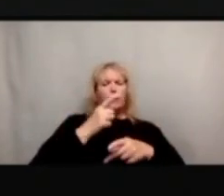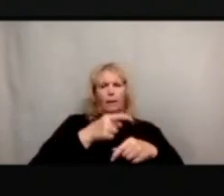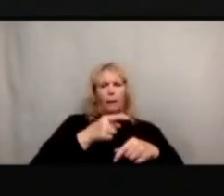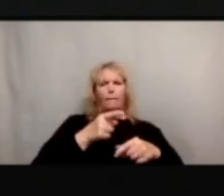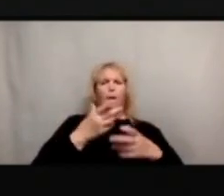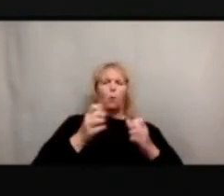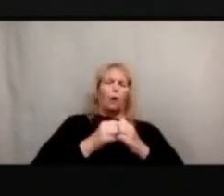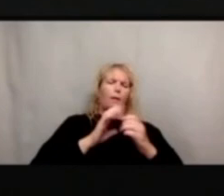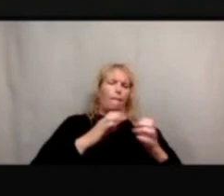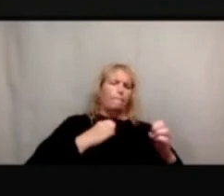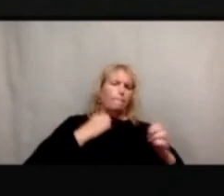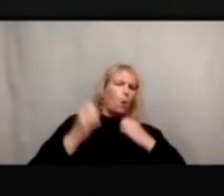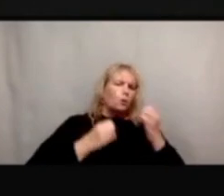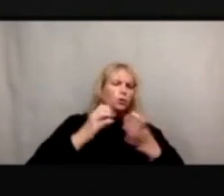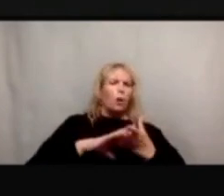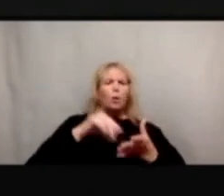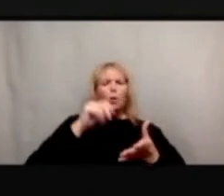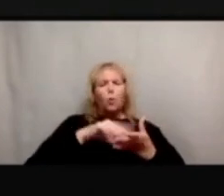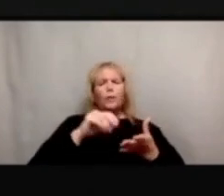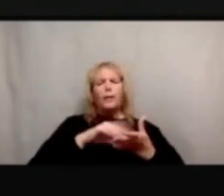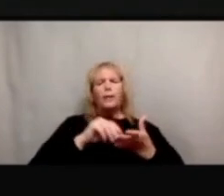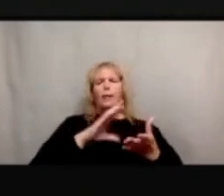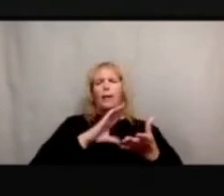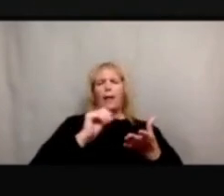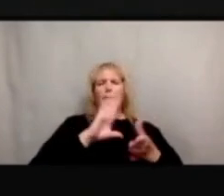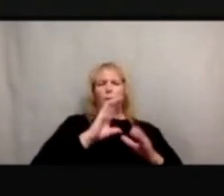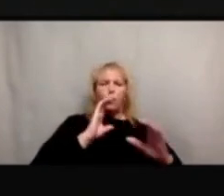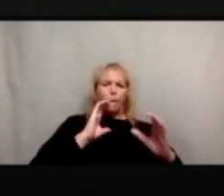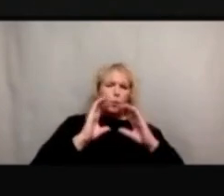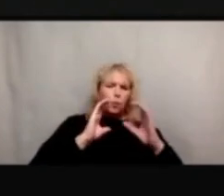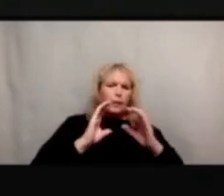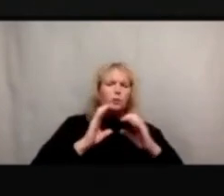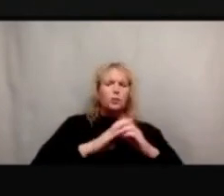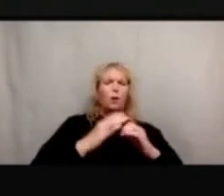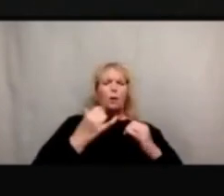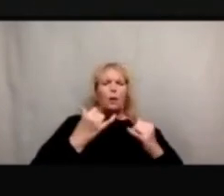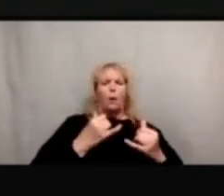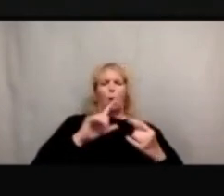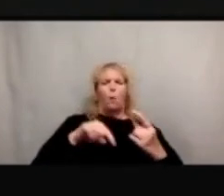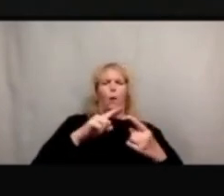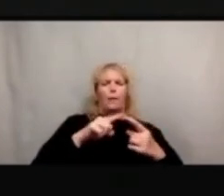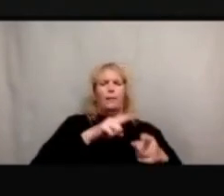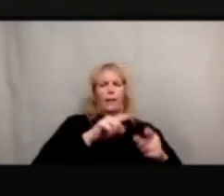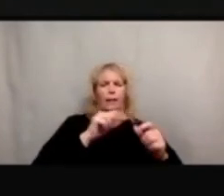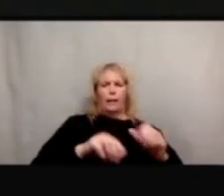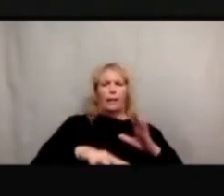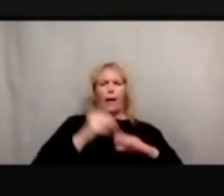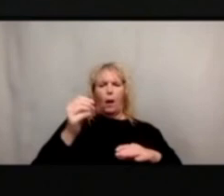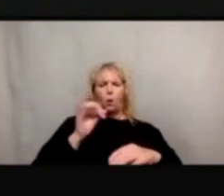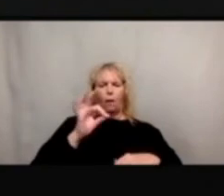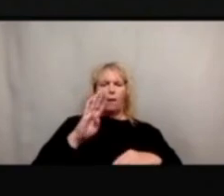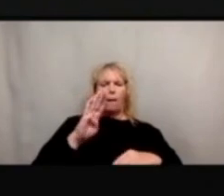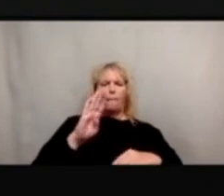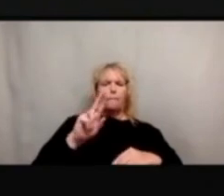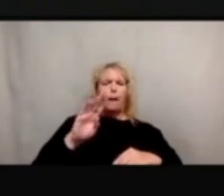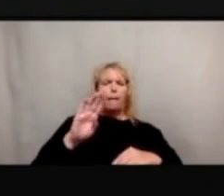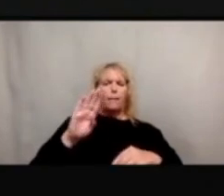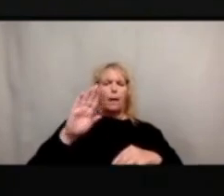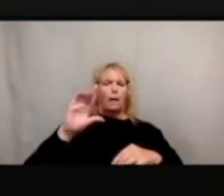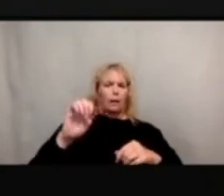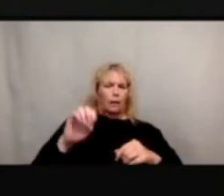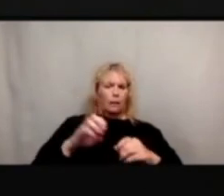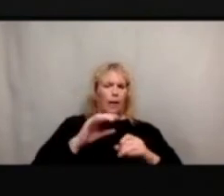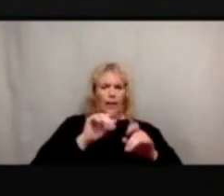emotional learning, their communication, as they're coming back and, kind of coming out of this bubble they've been in this, kind of, as